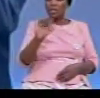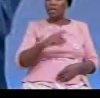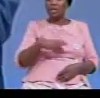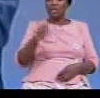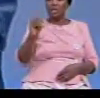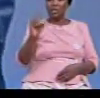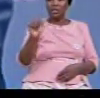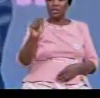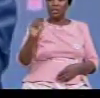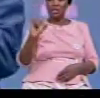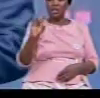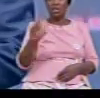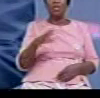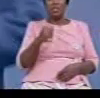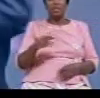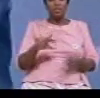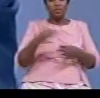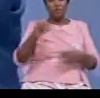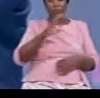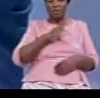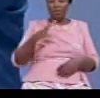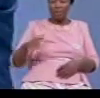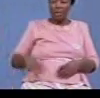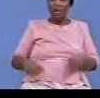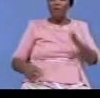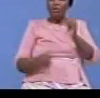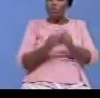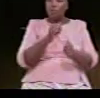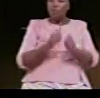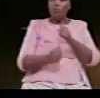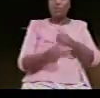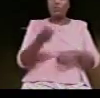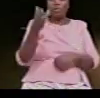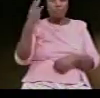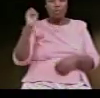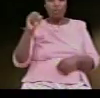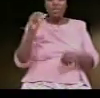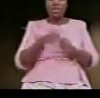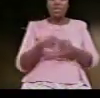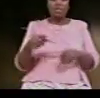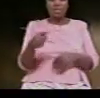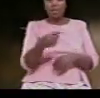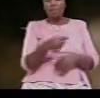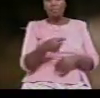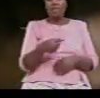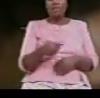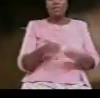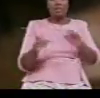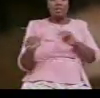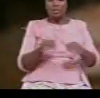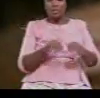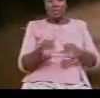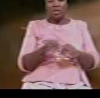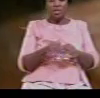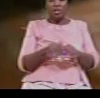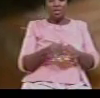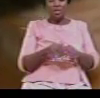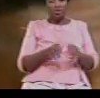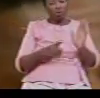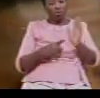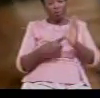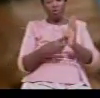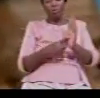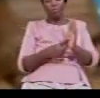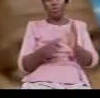of Christ, which was in them, did signify when